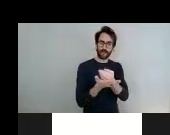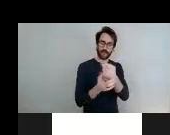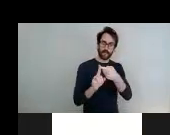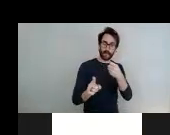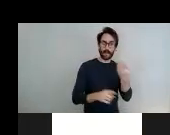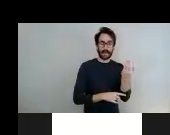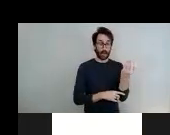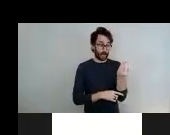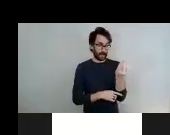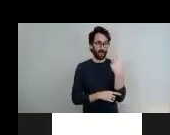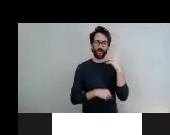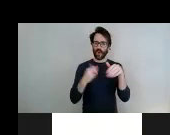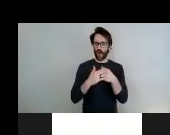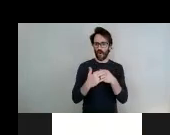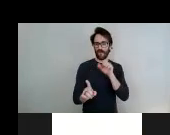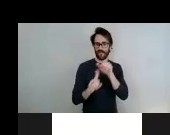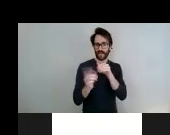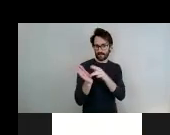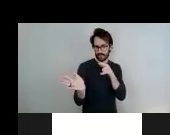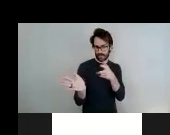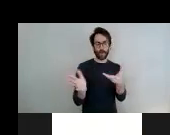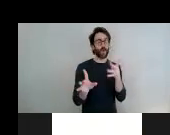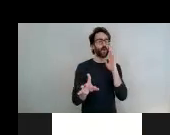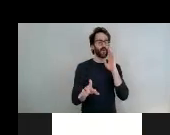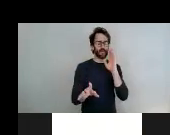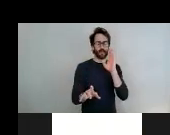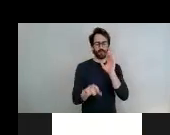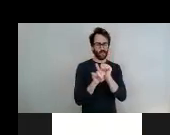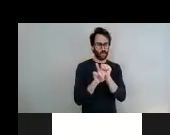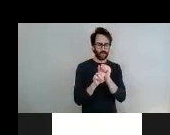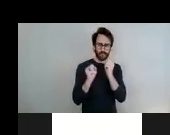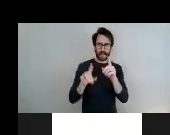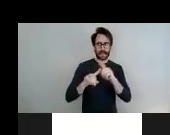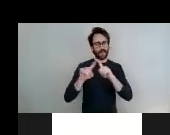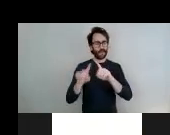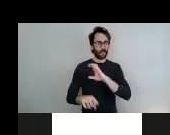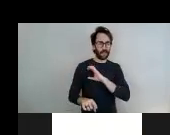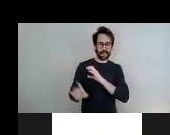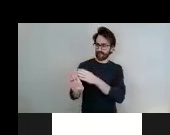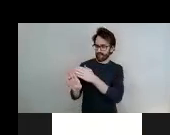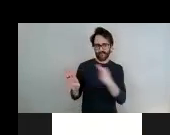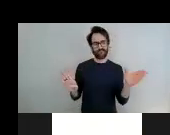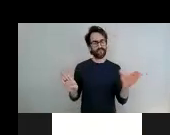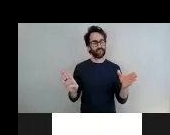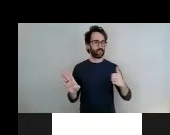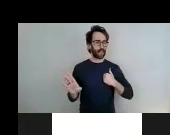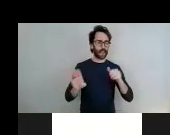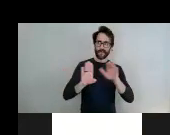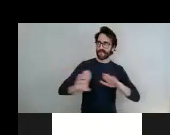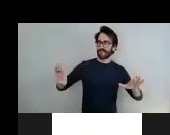fraud. So we do partner up with various law enforcement around Canada.